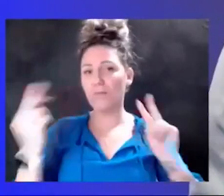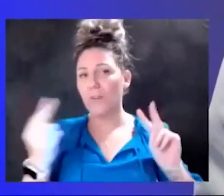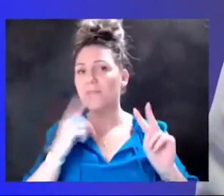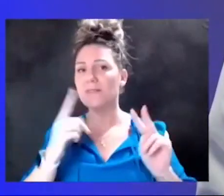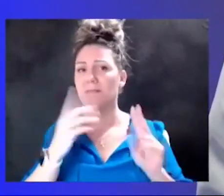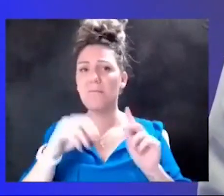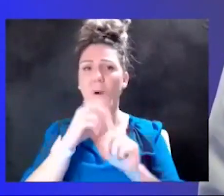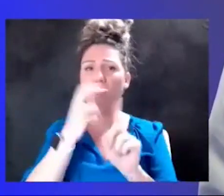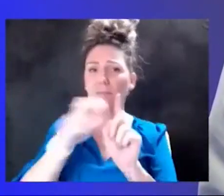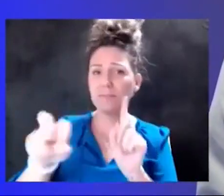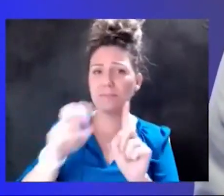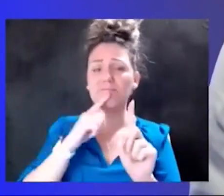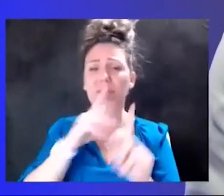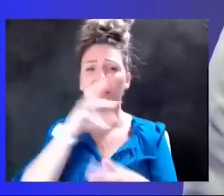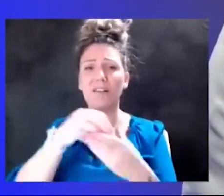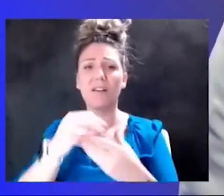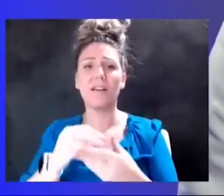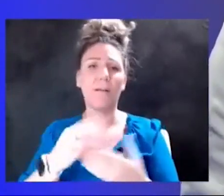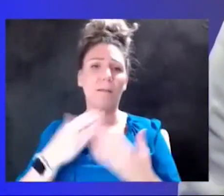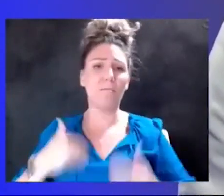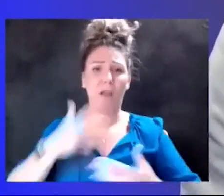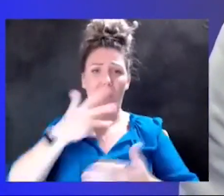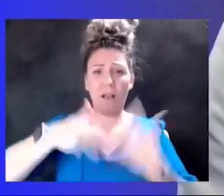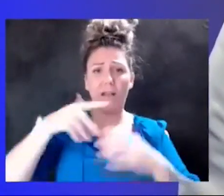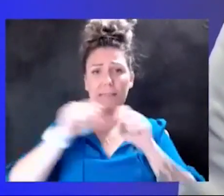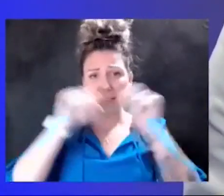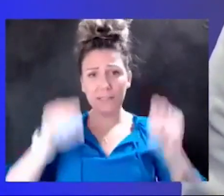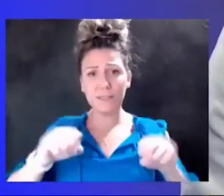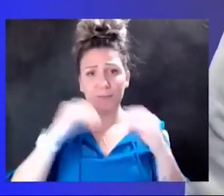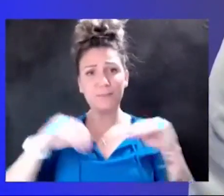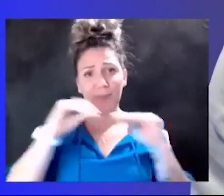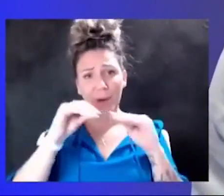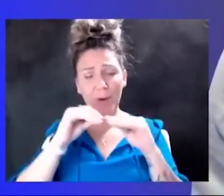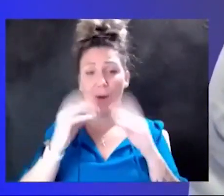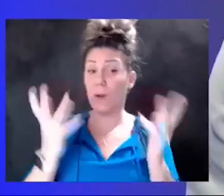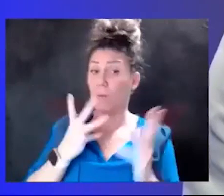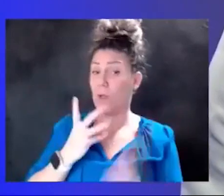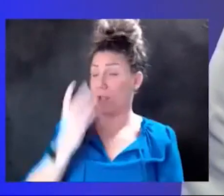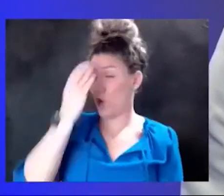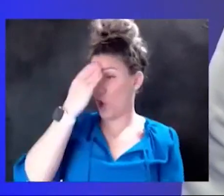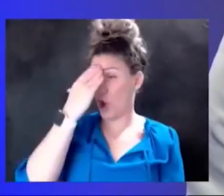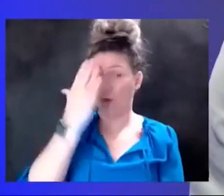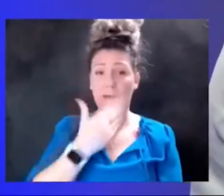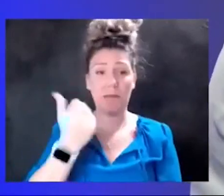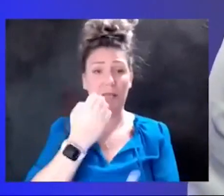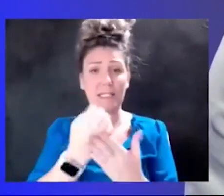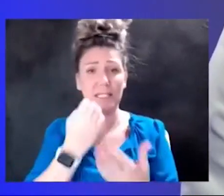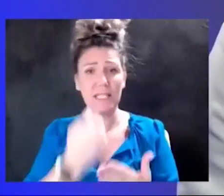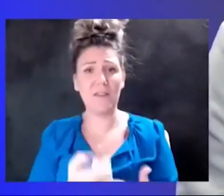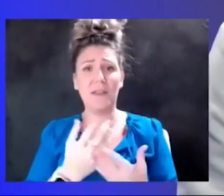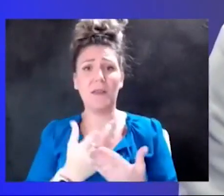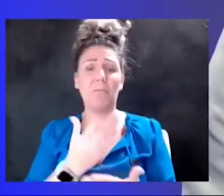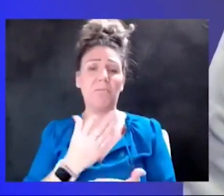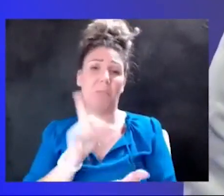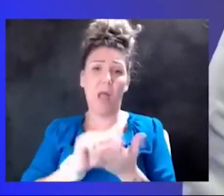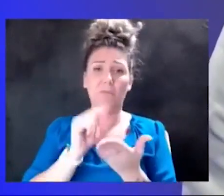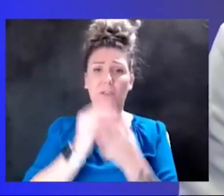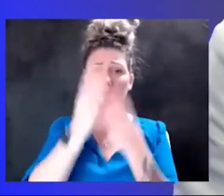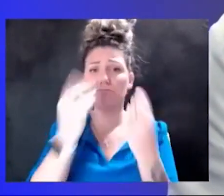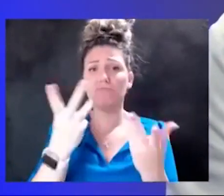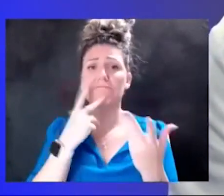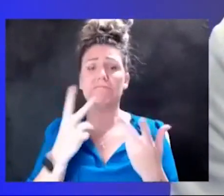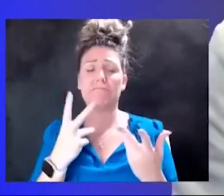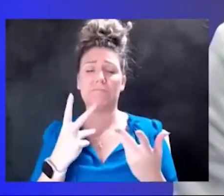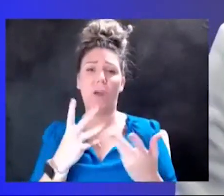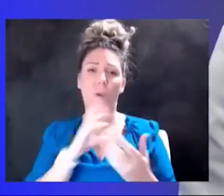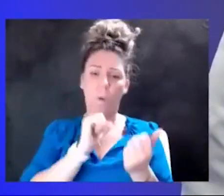Does it evade the immune system more? What we do know, in the best evidence so far, the best published data, is that all of these vaccines